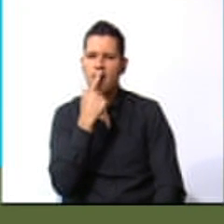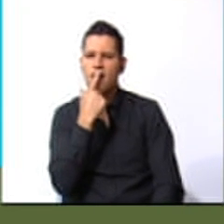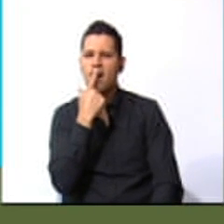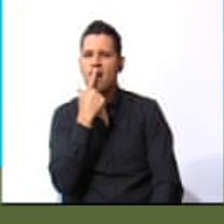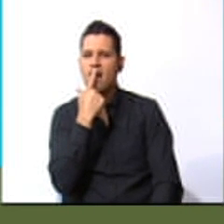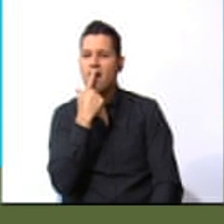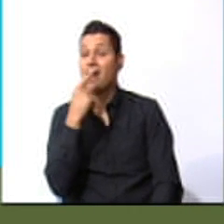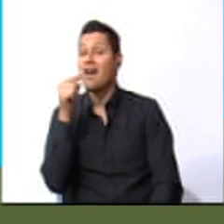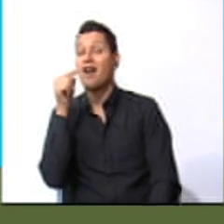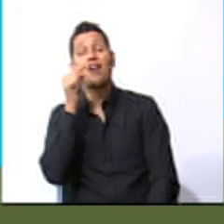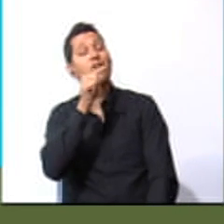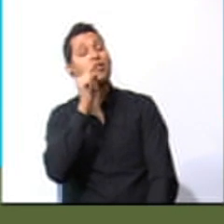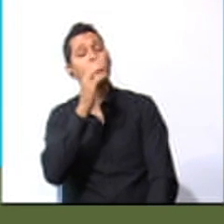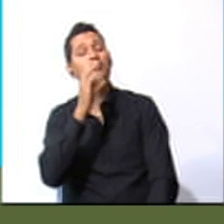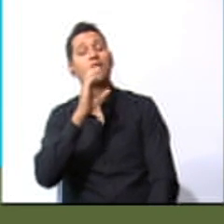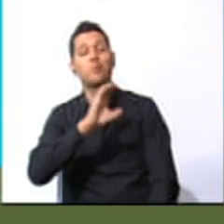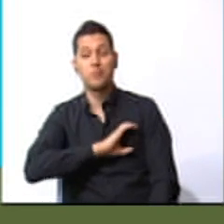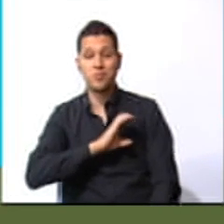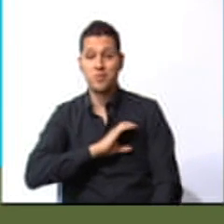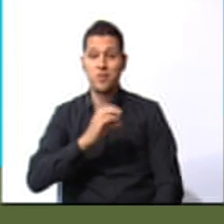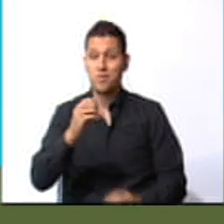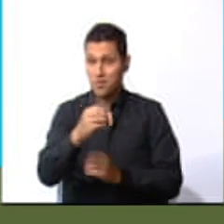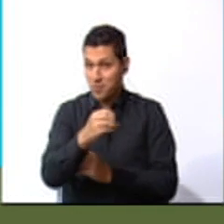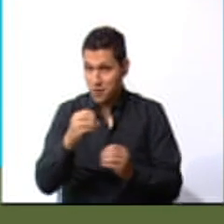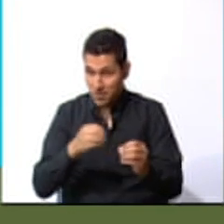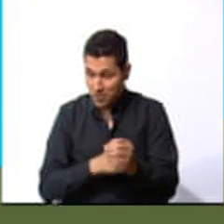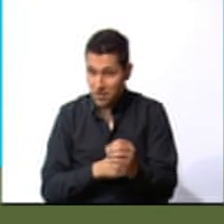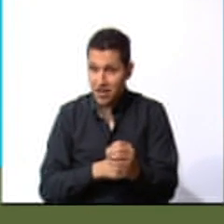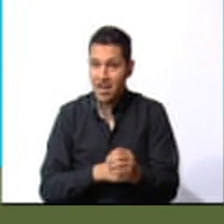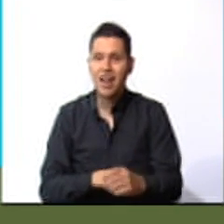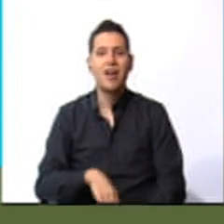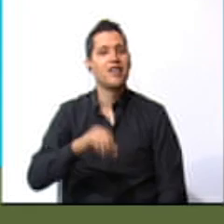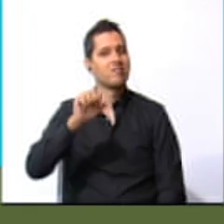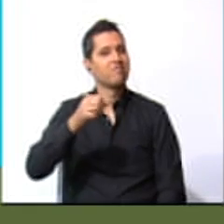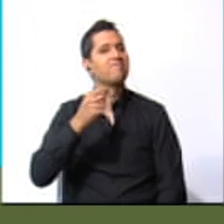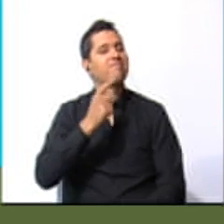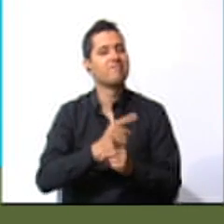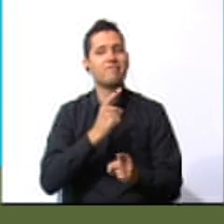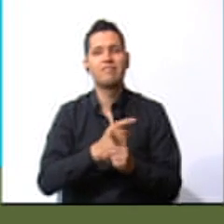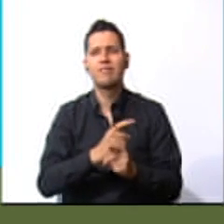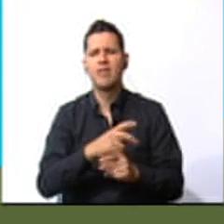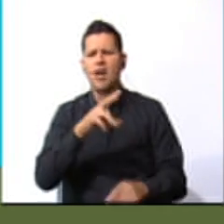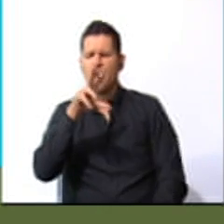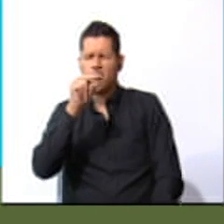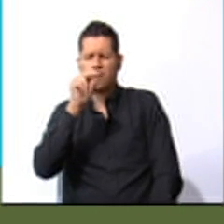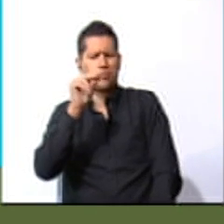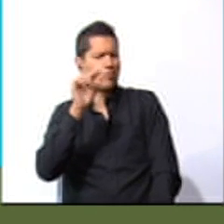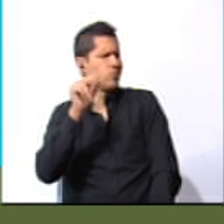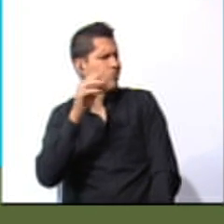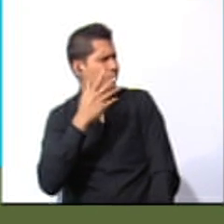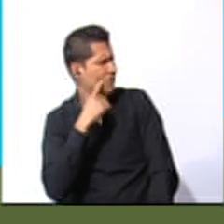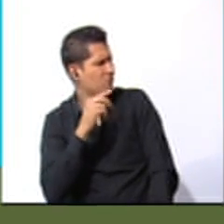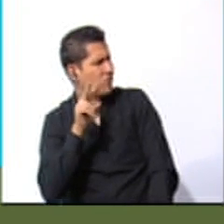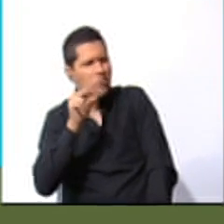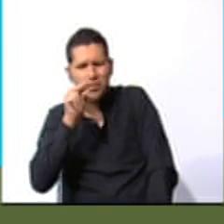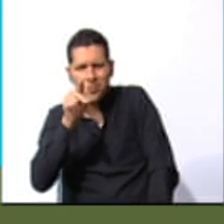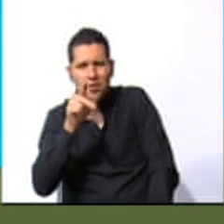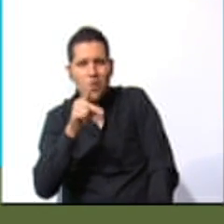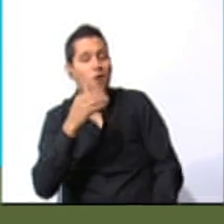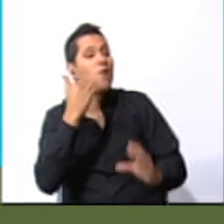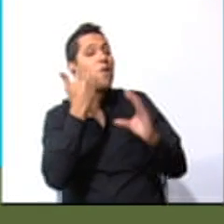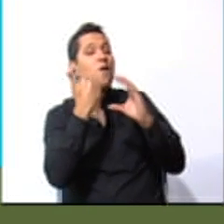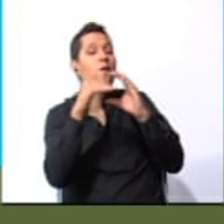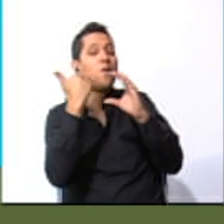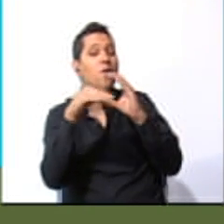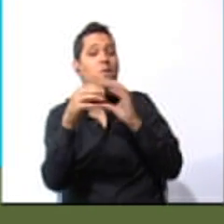the police station or police office. Okay. No, no, Jack, look. The post